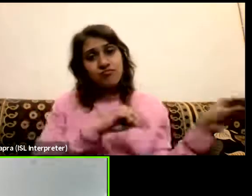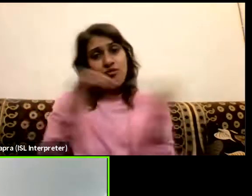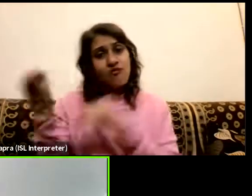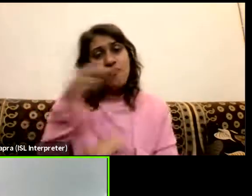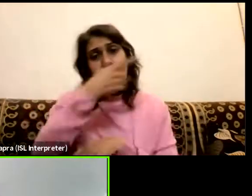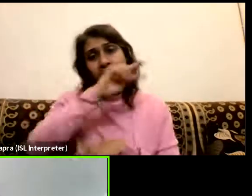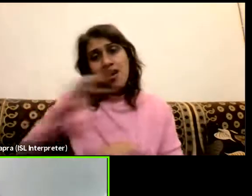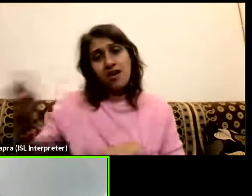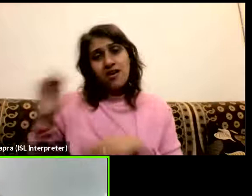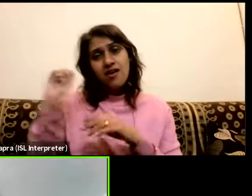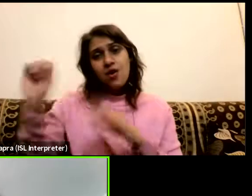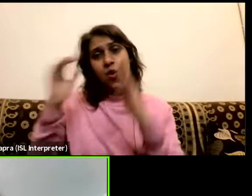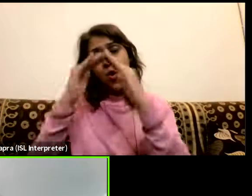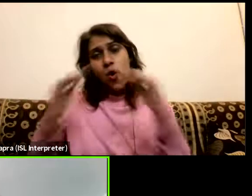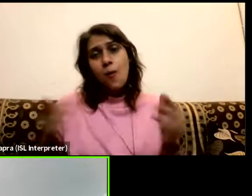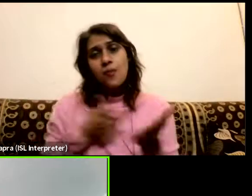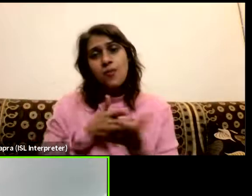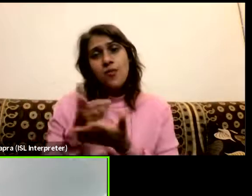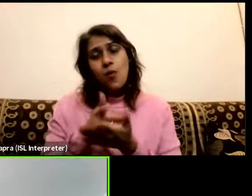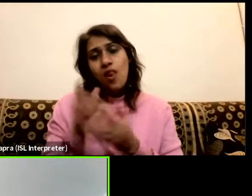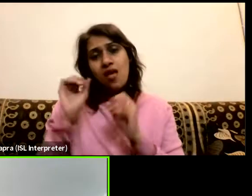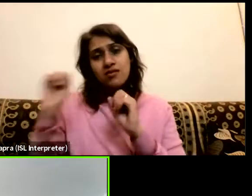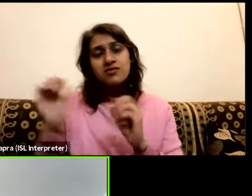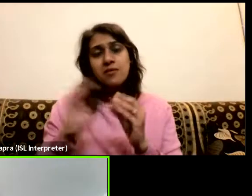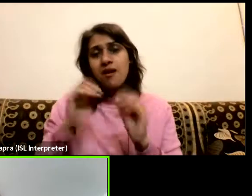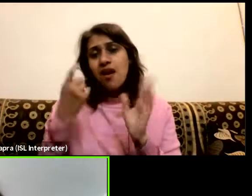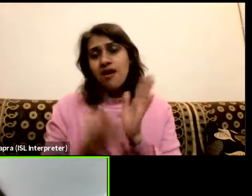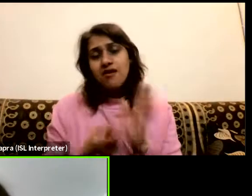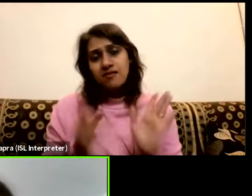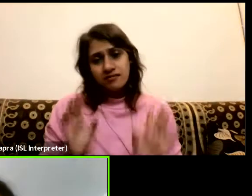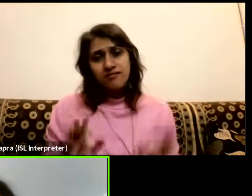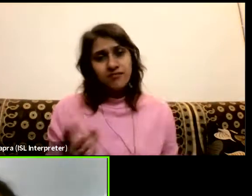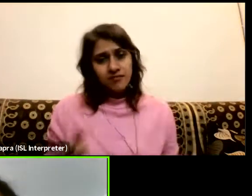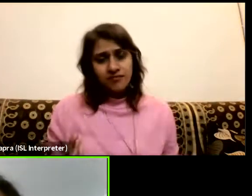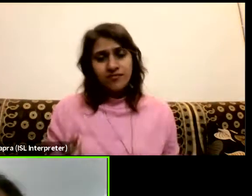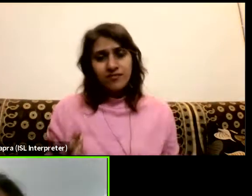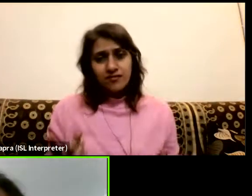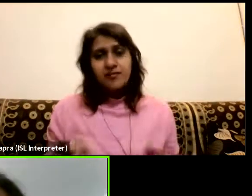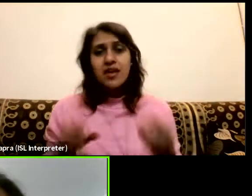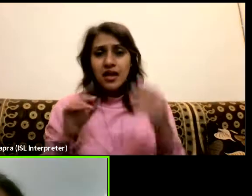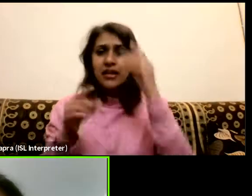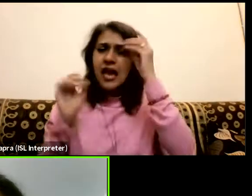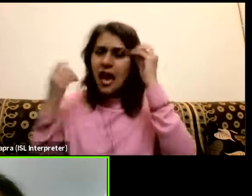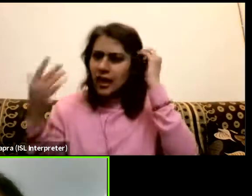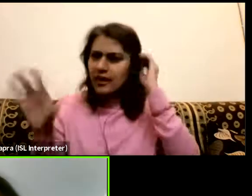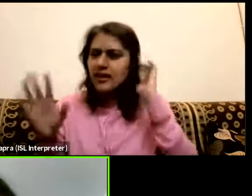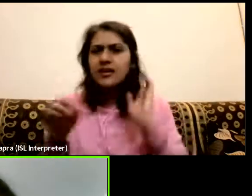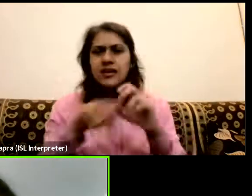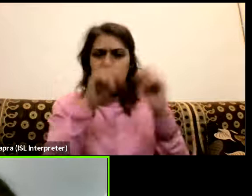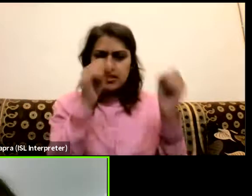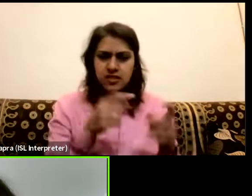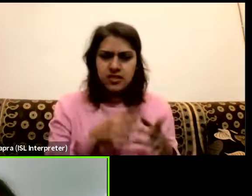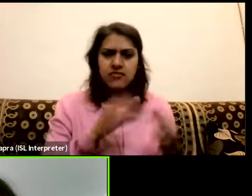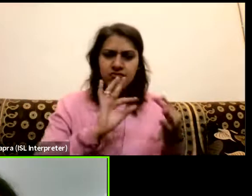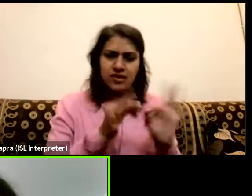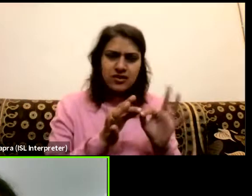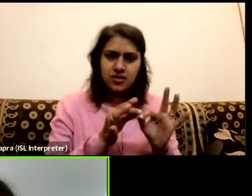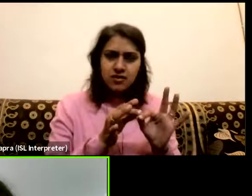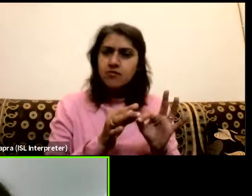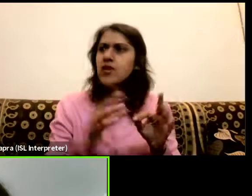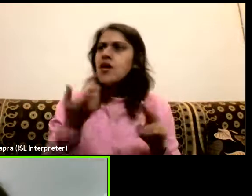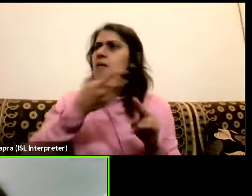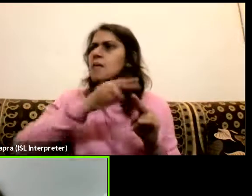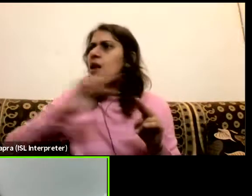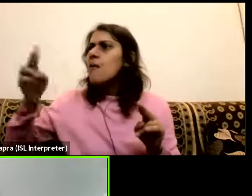to be, for once they go back to those places, any systems that they had set up here will not be there. And